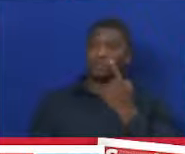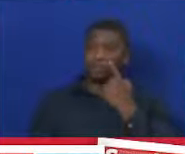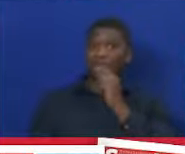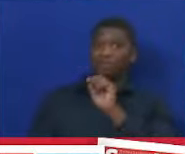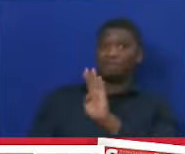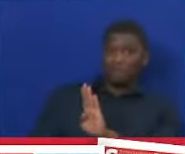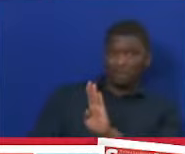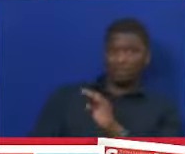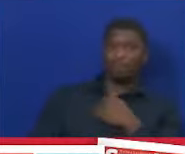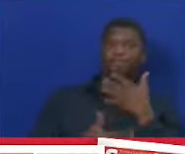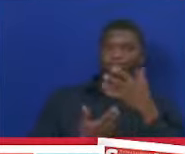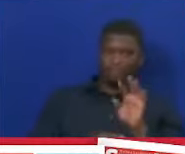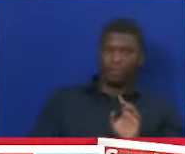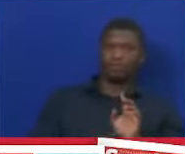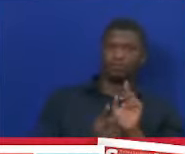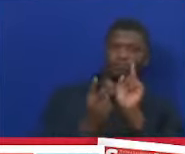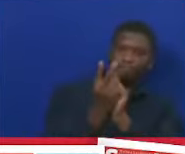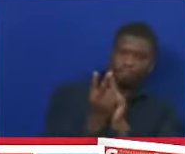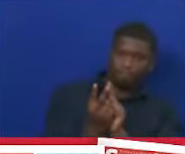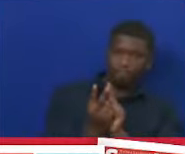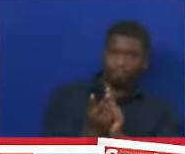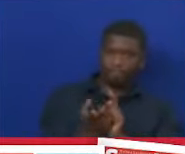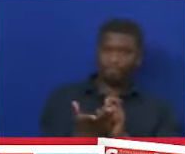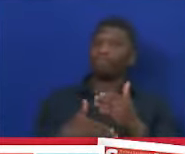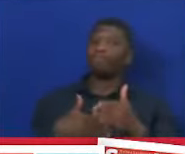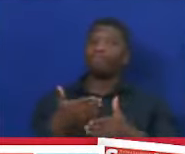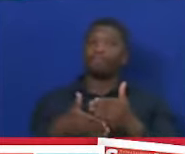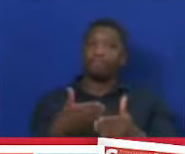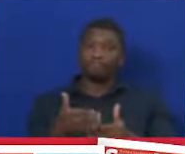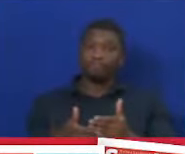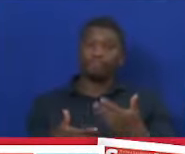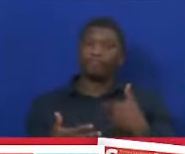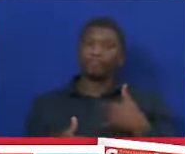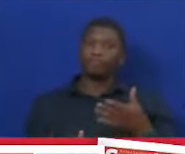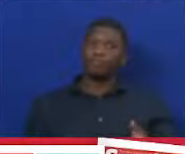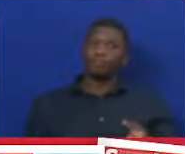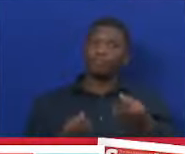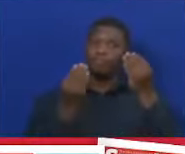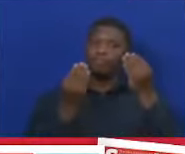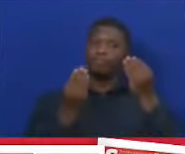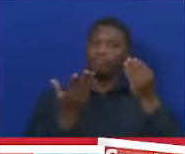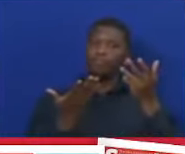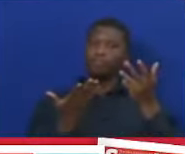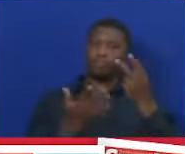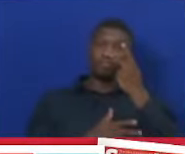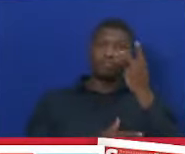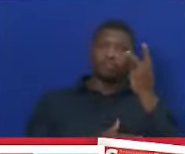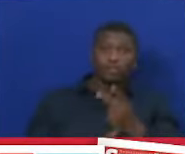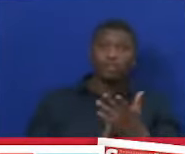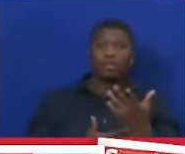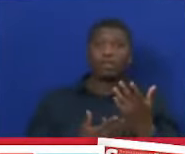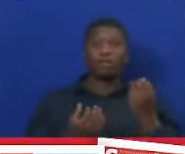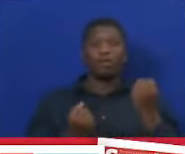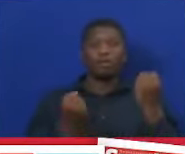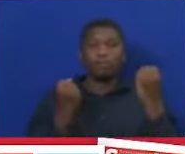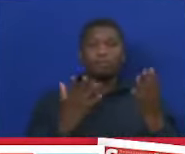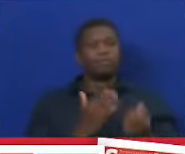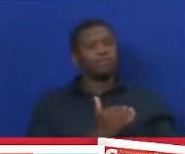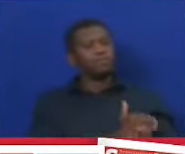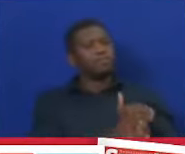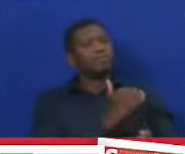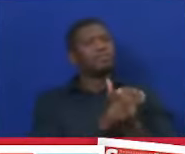I came to know that there had been a lot of obstructions from the side